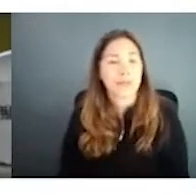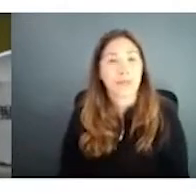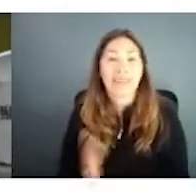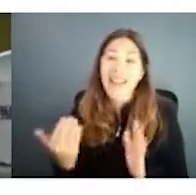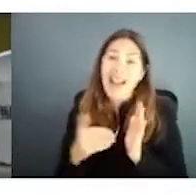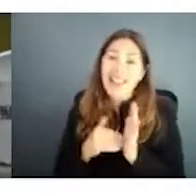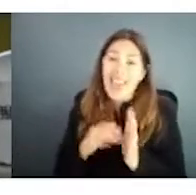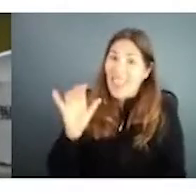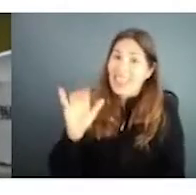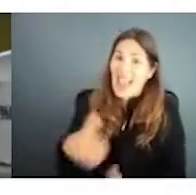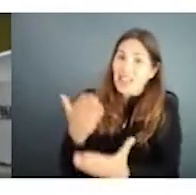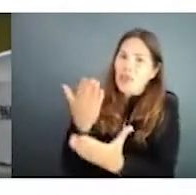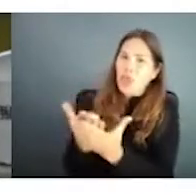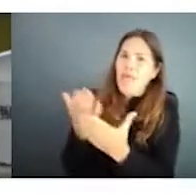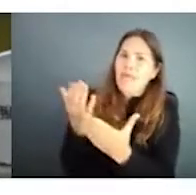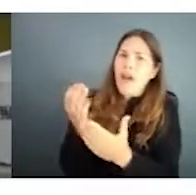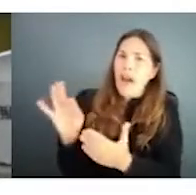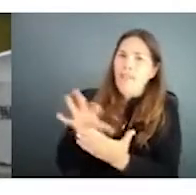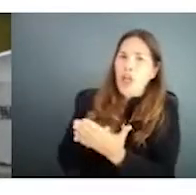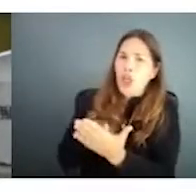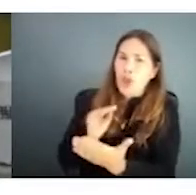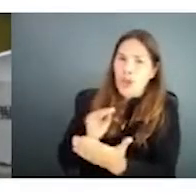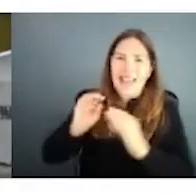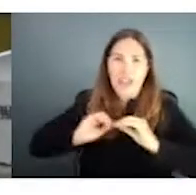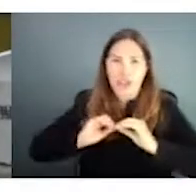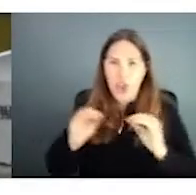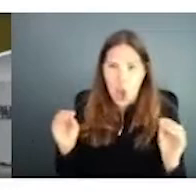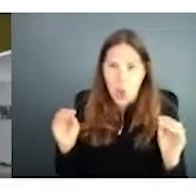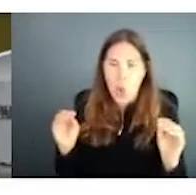Again, that is the proof of learning. There is no